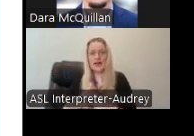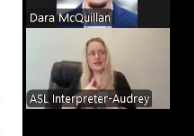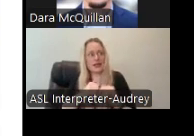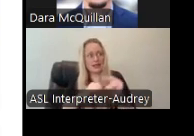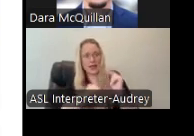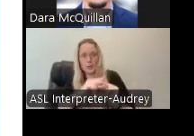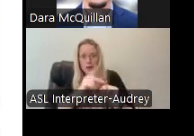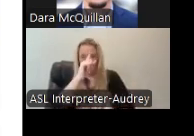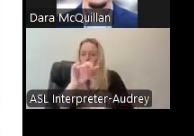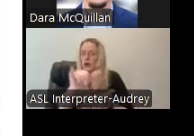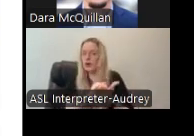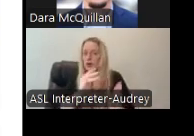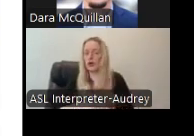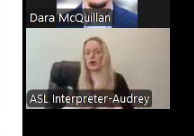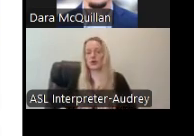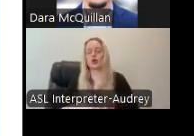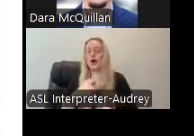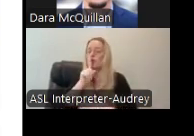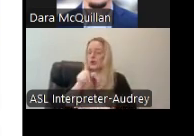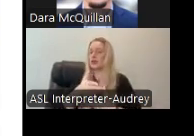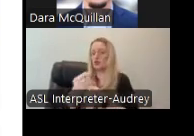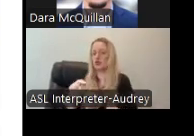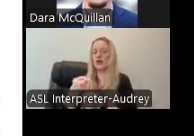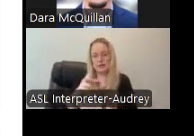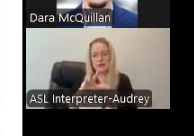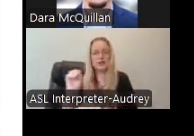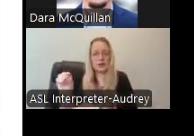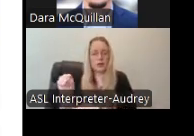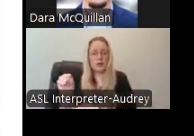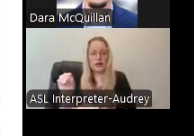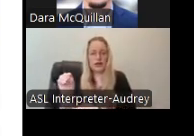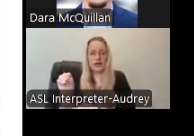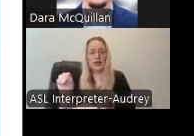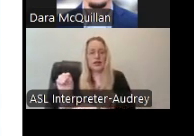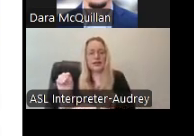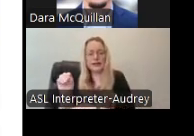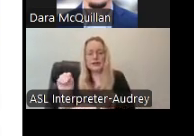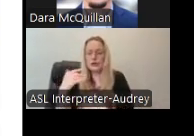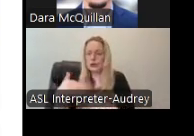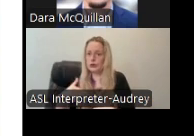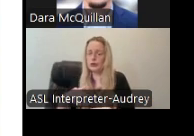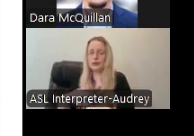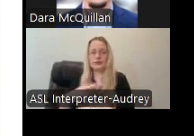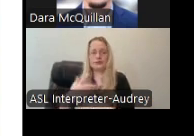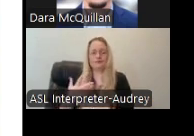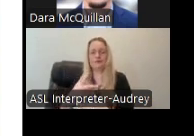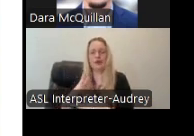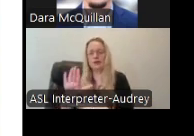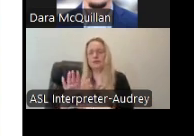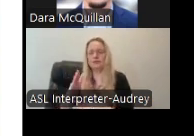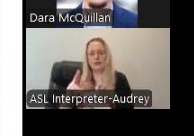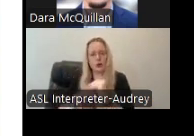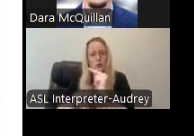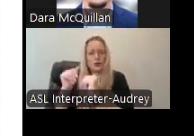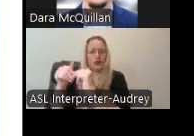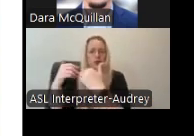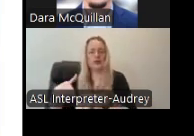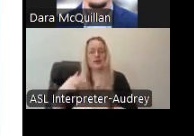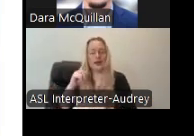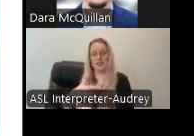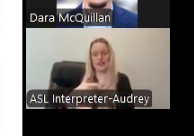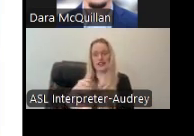trust Silverstein to be the group to bring this development to life. And I think that this is the best location for